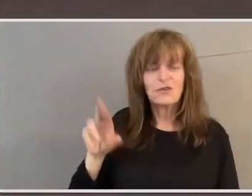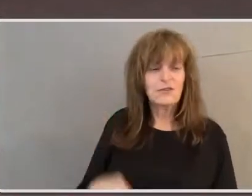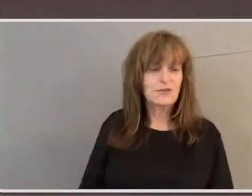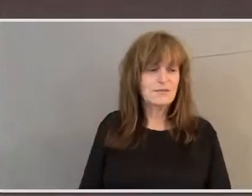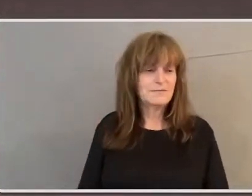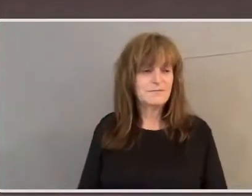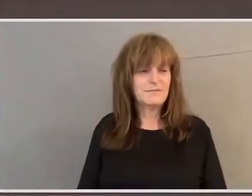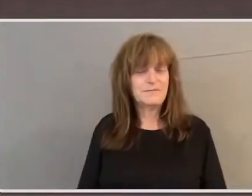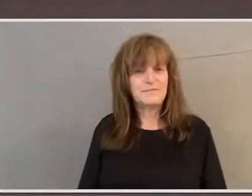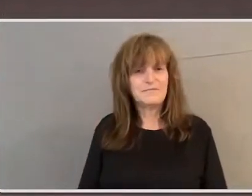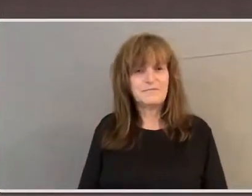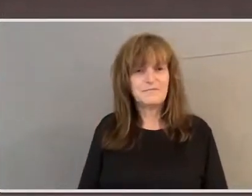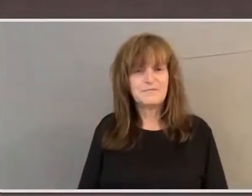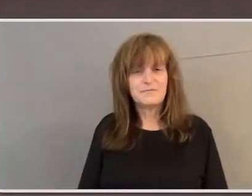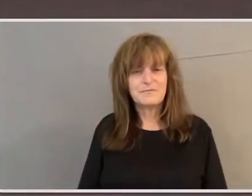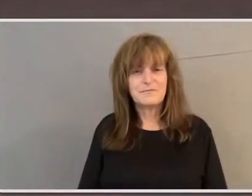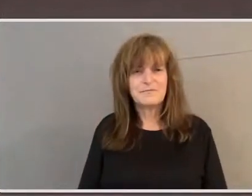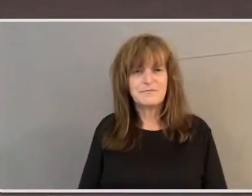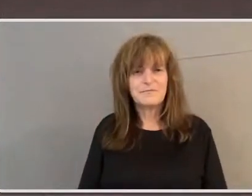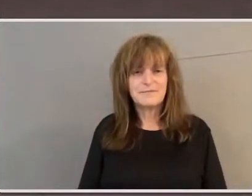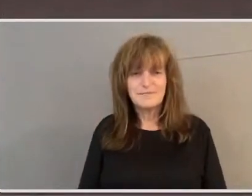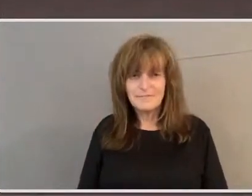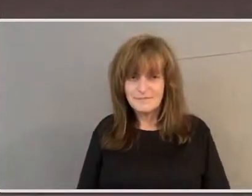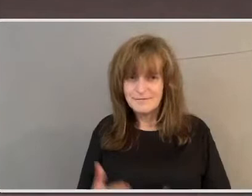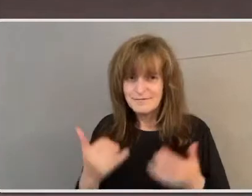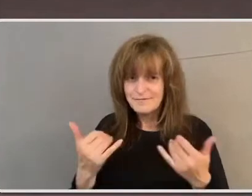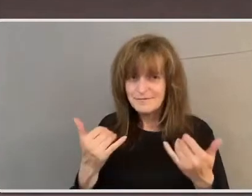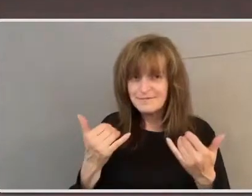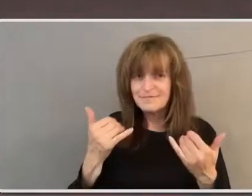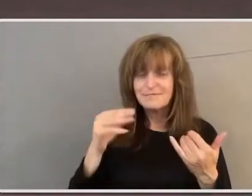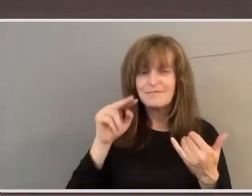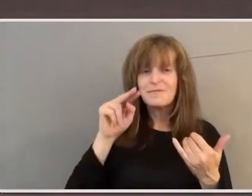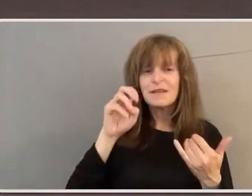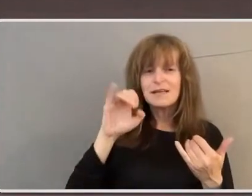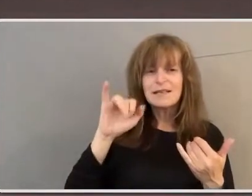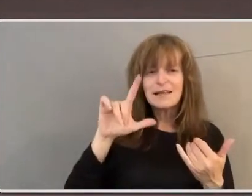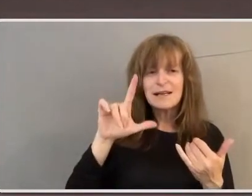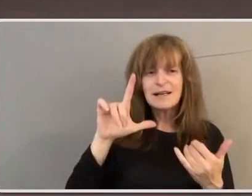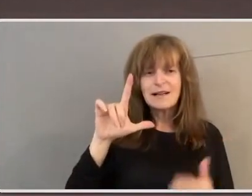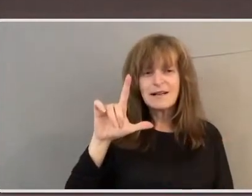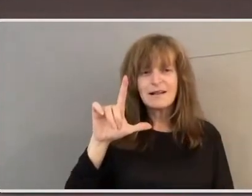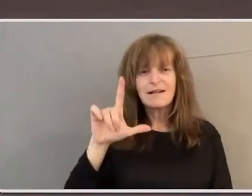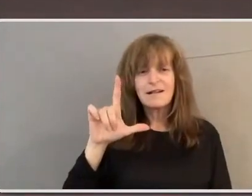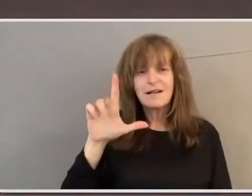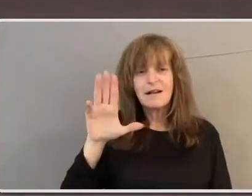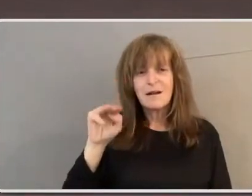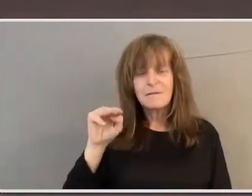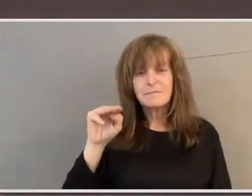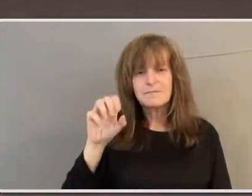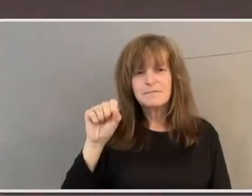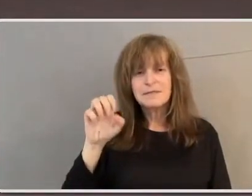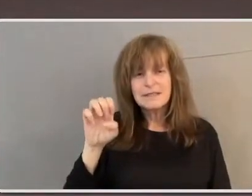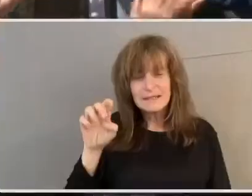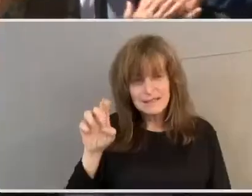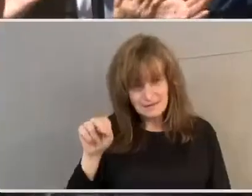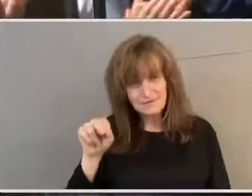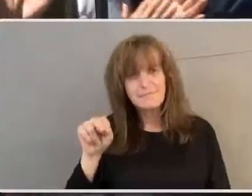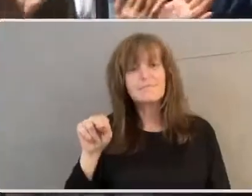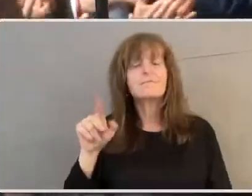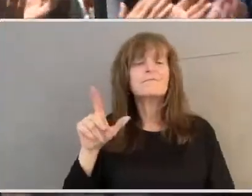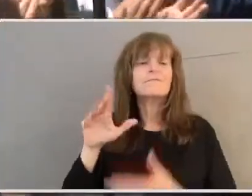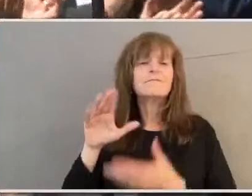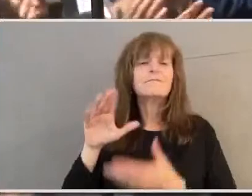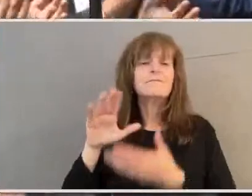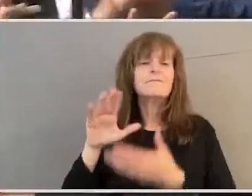Neil Lumsden becomes Minister of Tourism, Culture and Sport. I'd ask Minister Lumsden to please come forward to take his